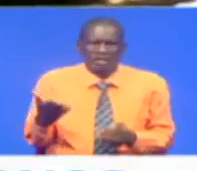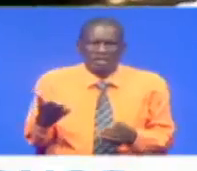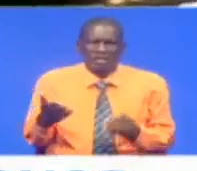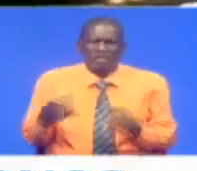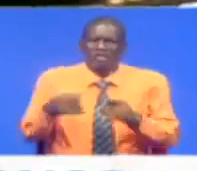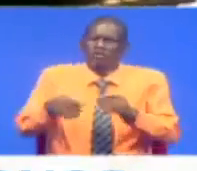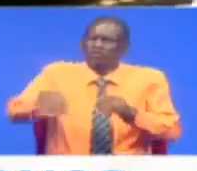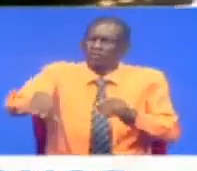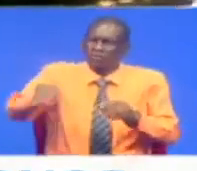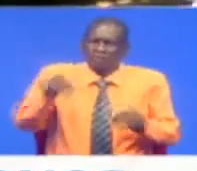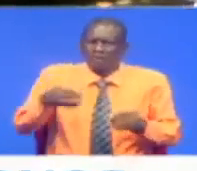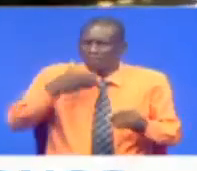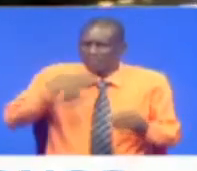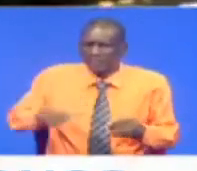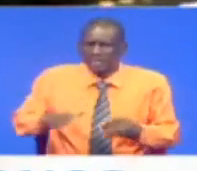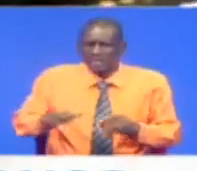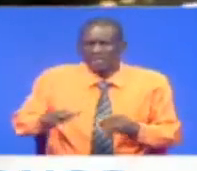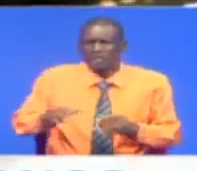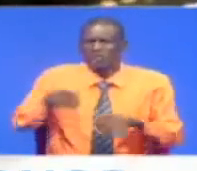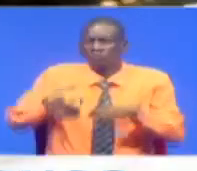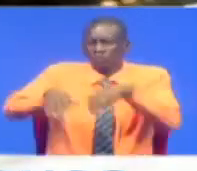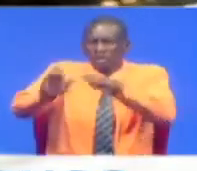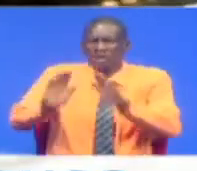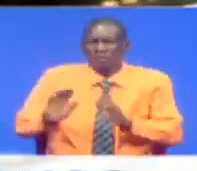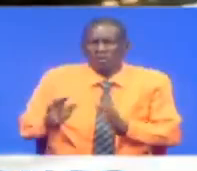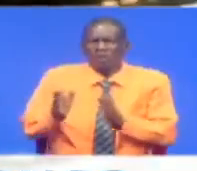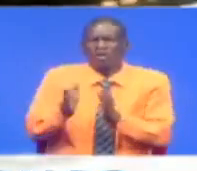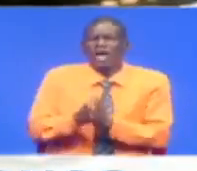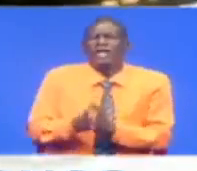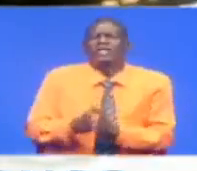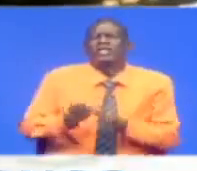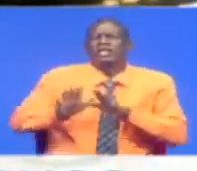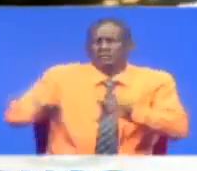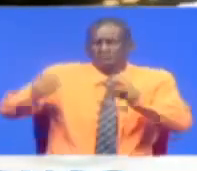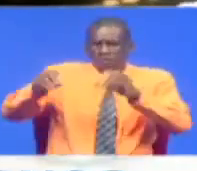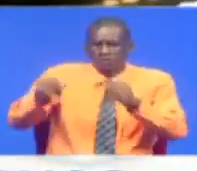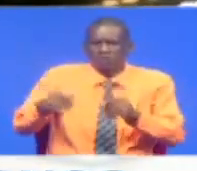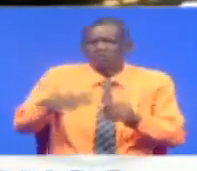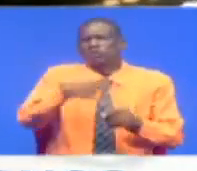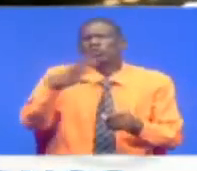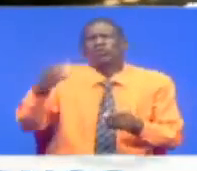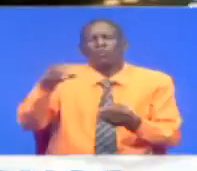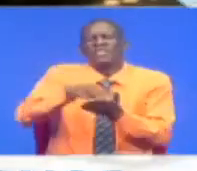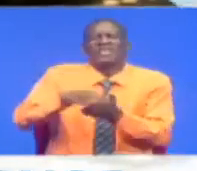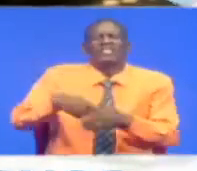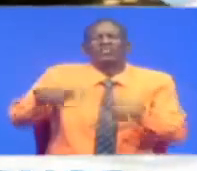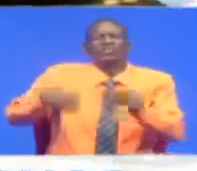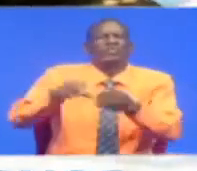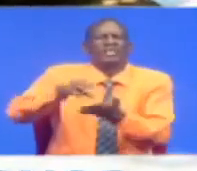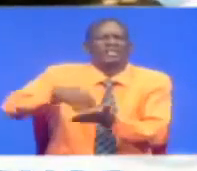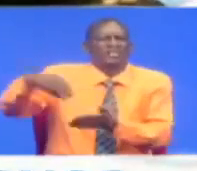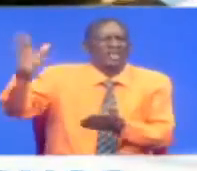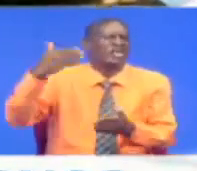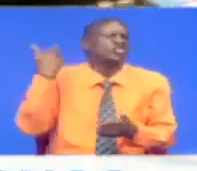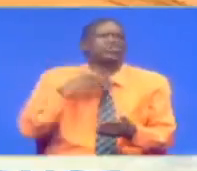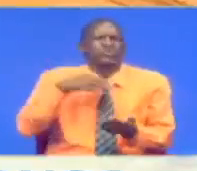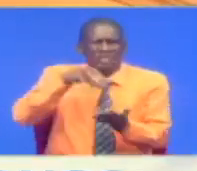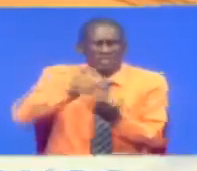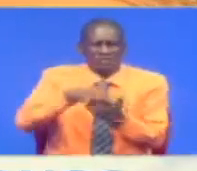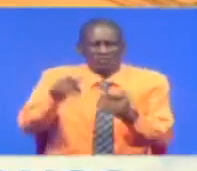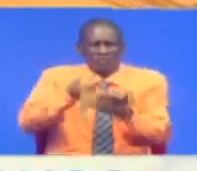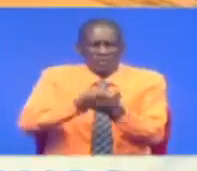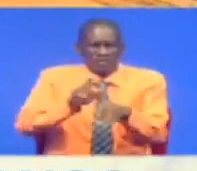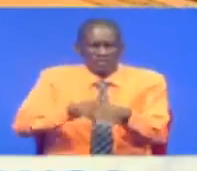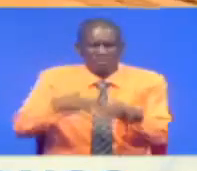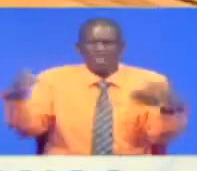Wakaburi, wase mchanga yetu iko na muna hiyo. Wasiku hiyo mtoto yake, wapereke na hiyo kesi yao. Sitaki. Since that incident,